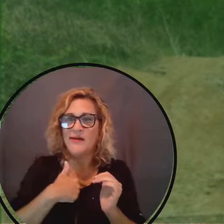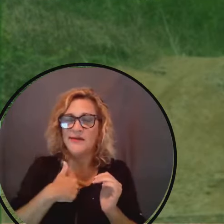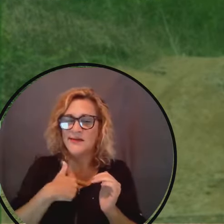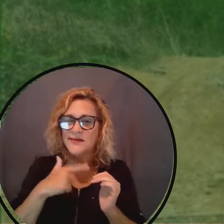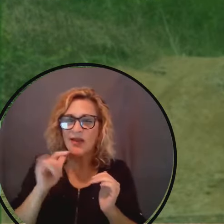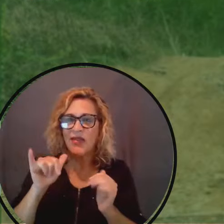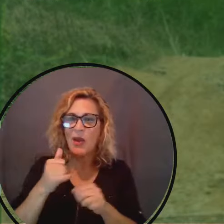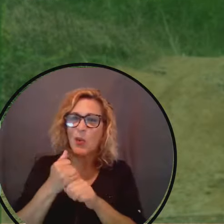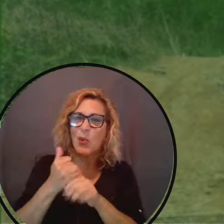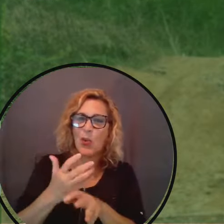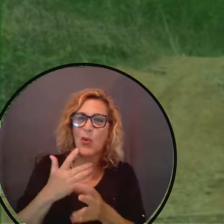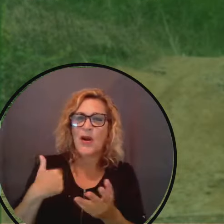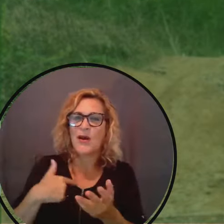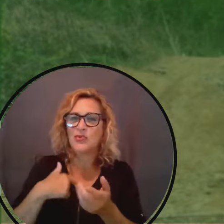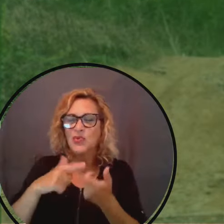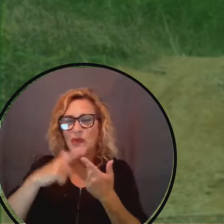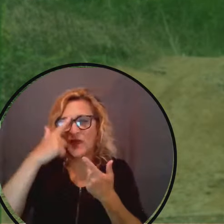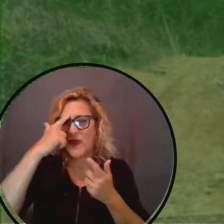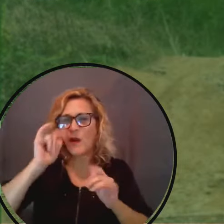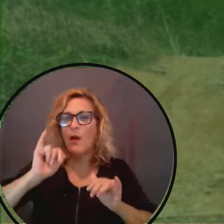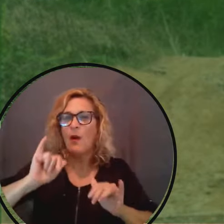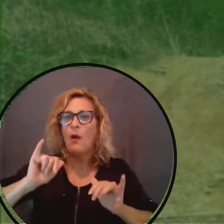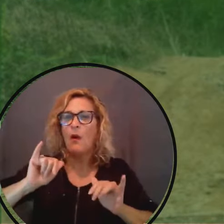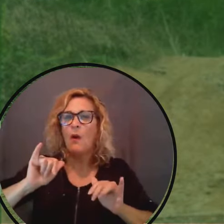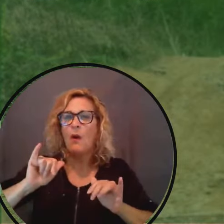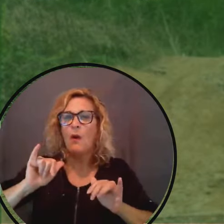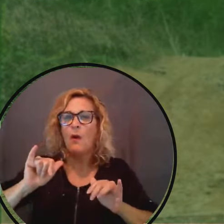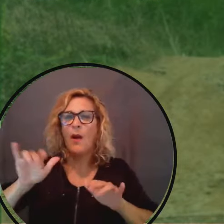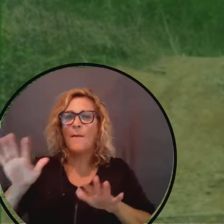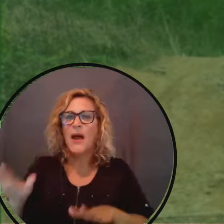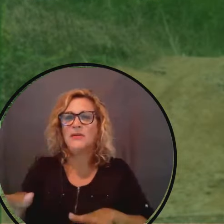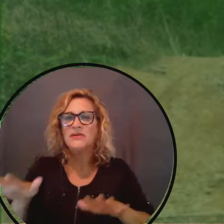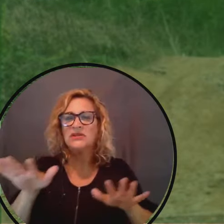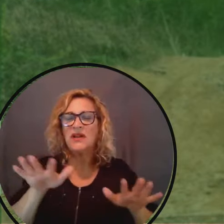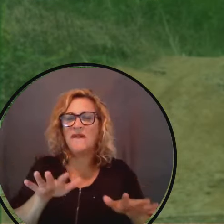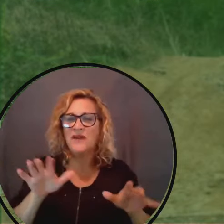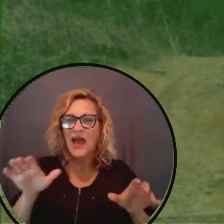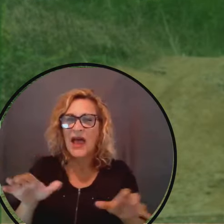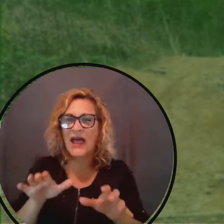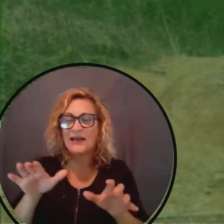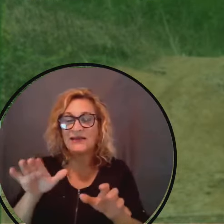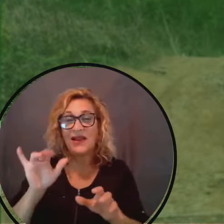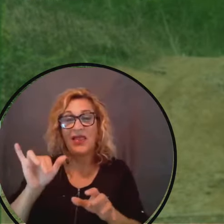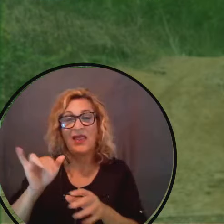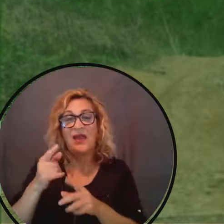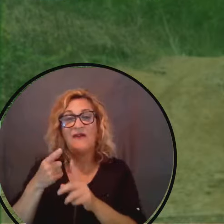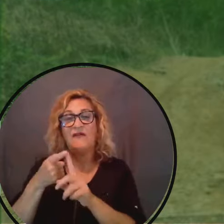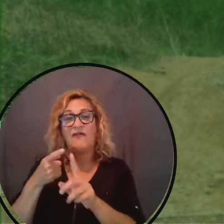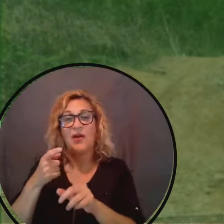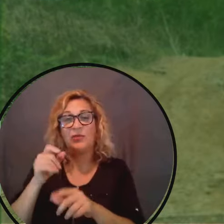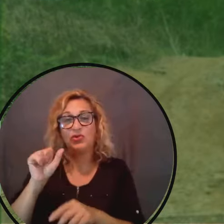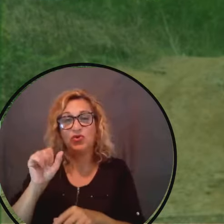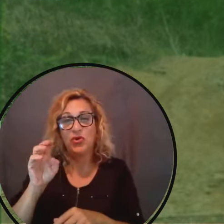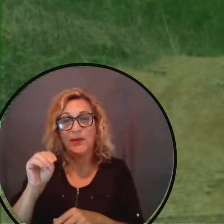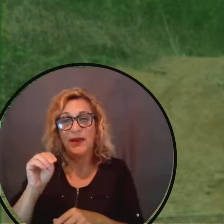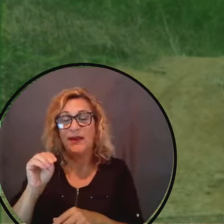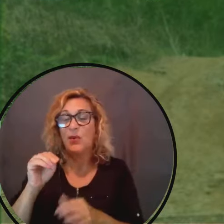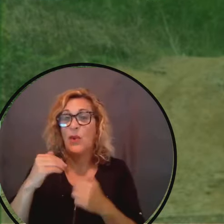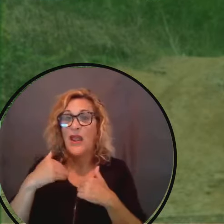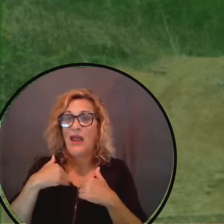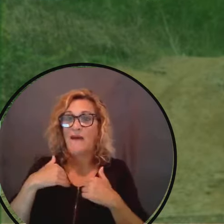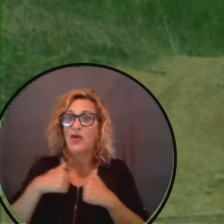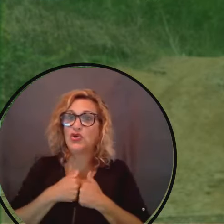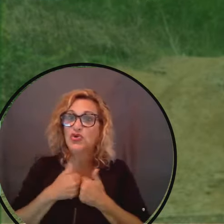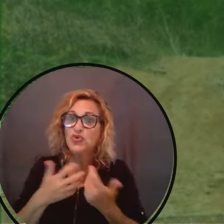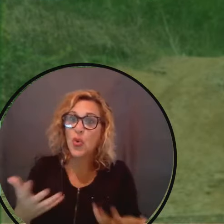or symbolic acts. I think this is even more complex in the age of social media, where we can have exhausting online debates that